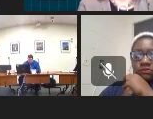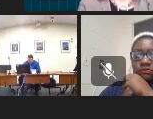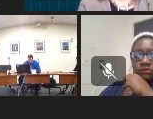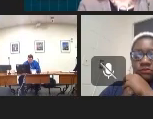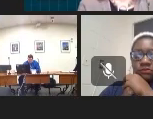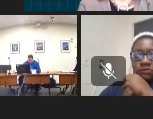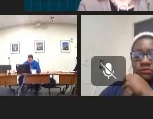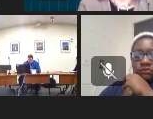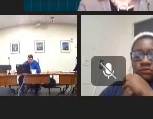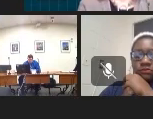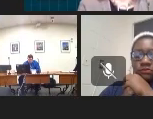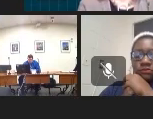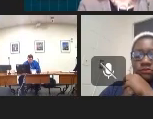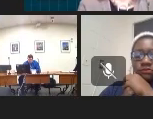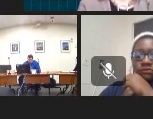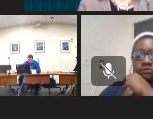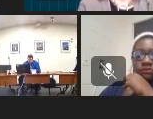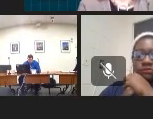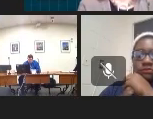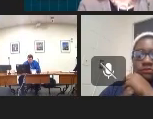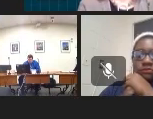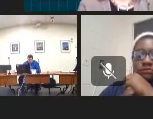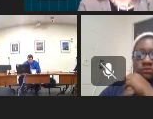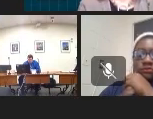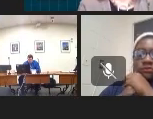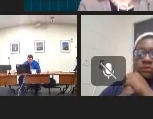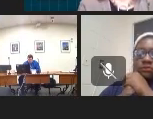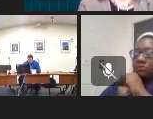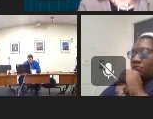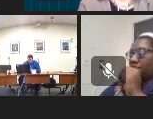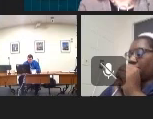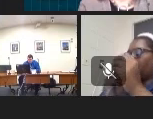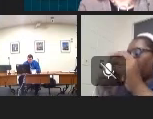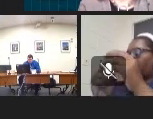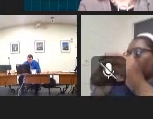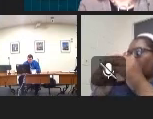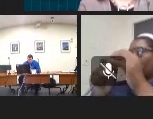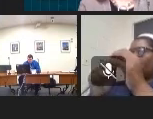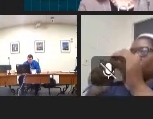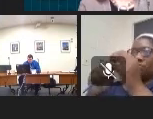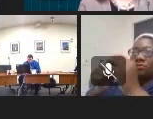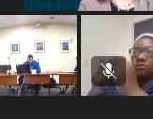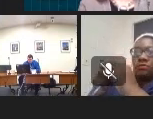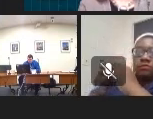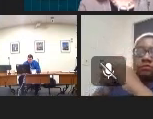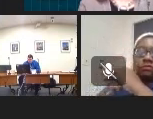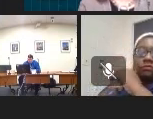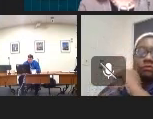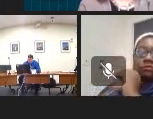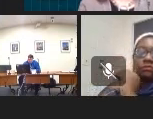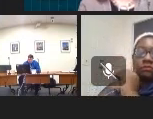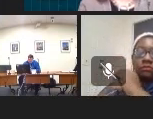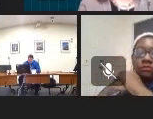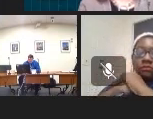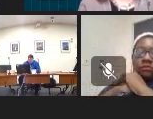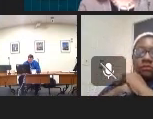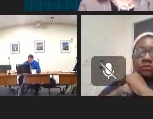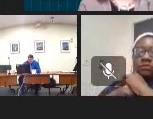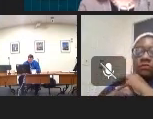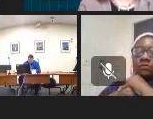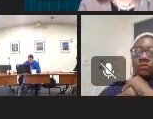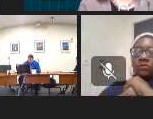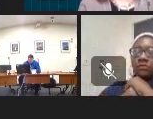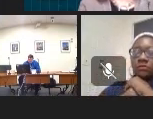placed all of the resources on one slide for you. So we have the Senate Bill 1 guidance document, the model policies that